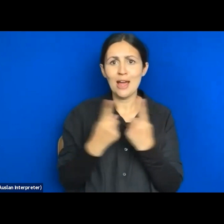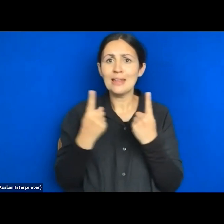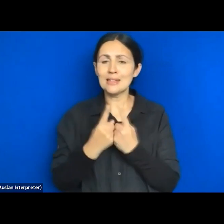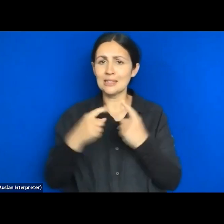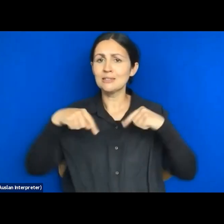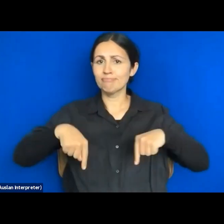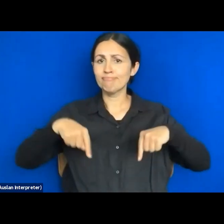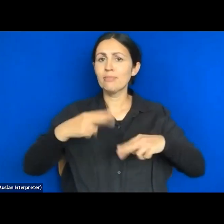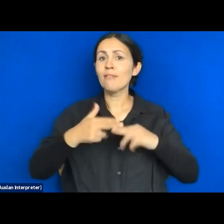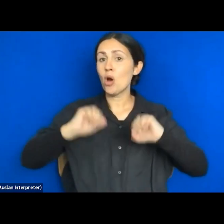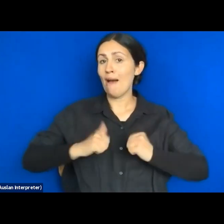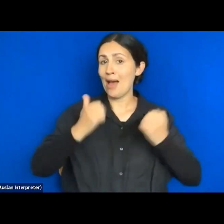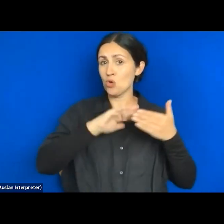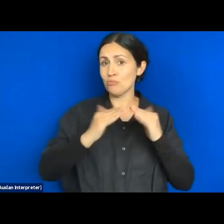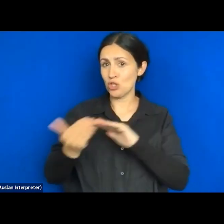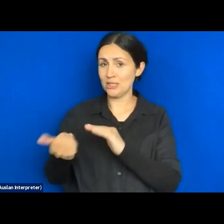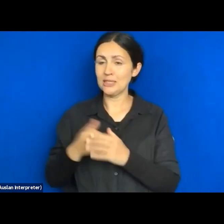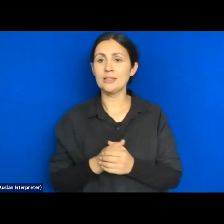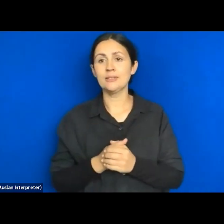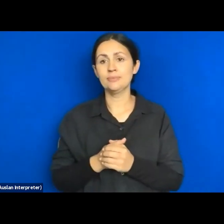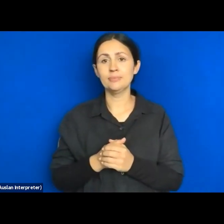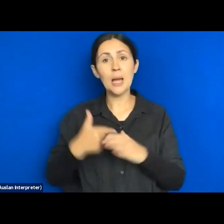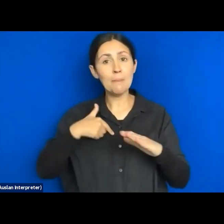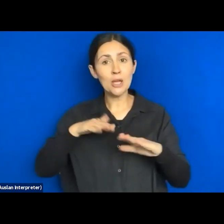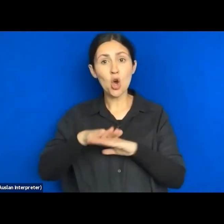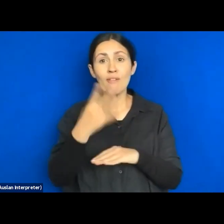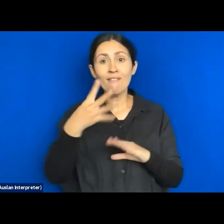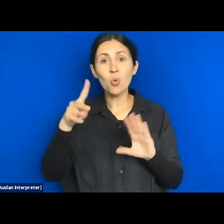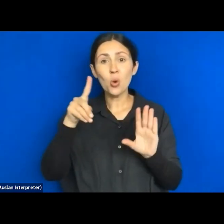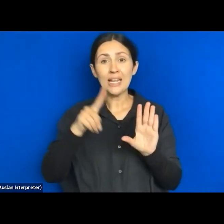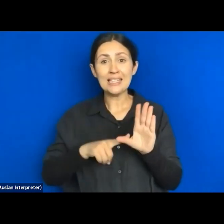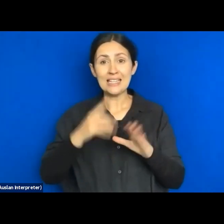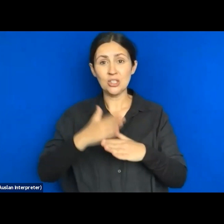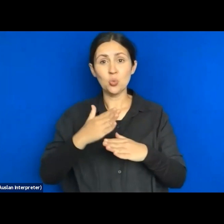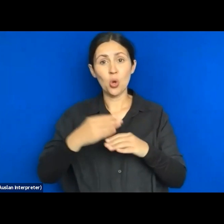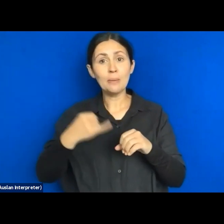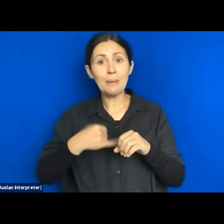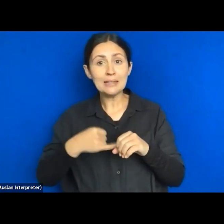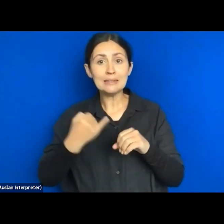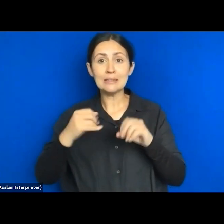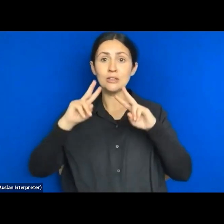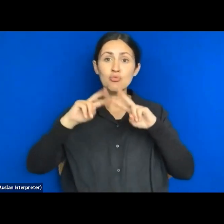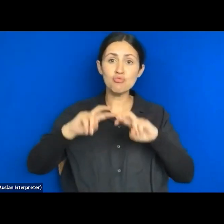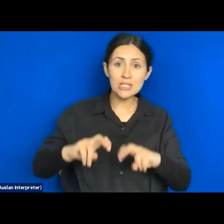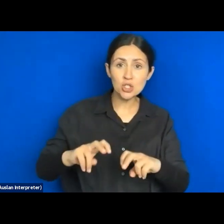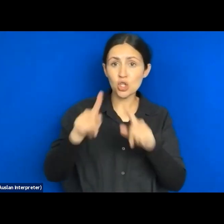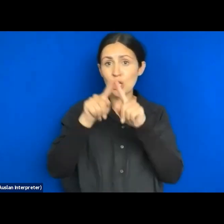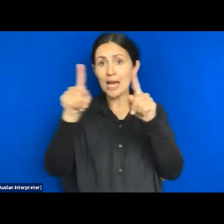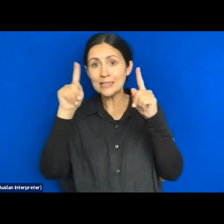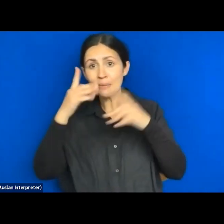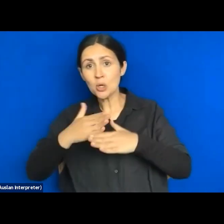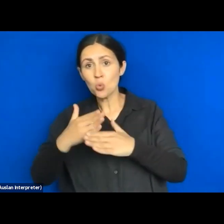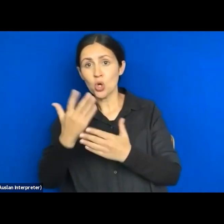I've had the privilege of having over 40 years in medicine research and academia, and I've seen the best ideas